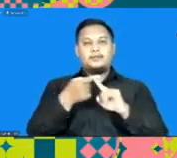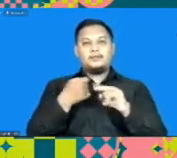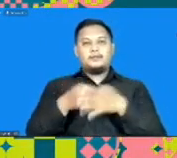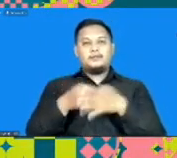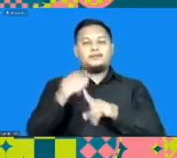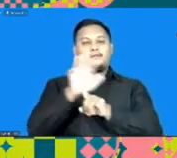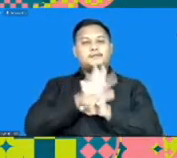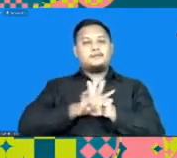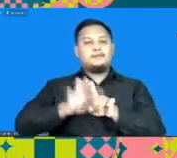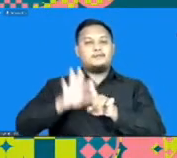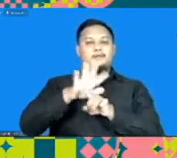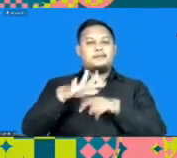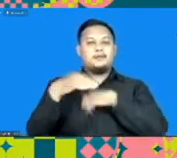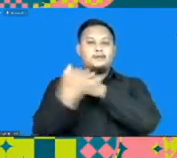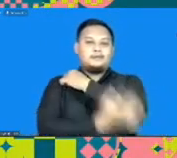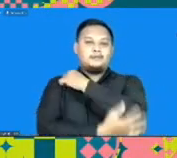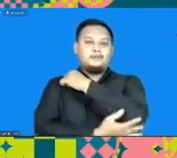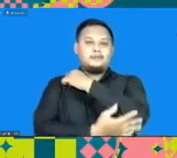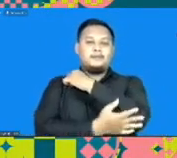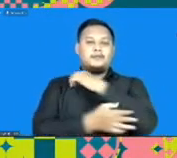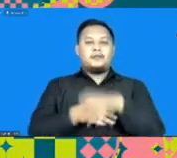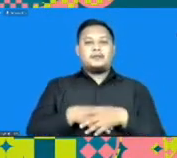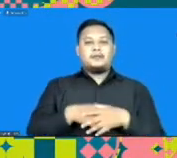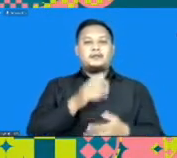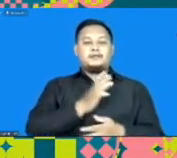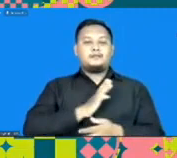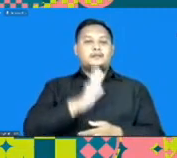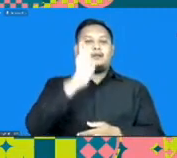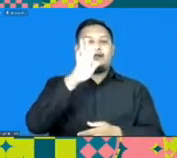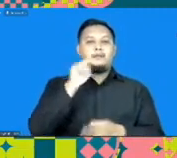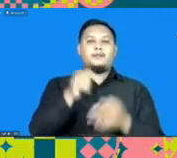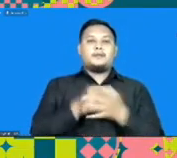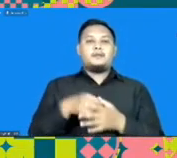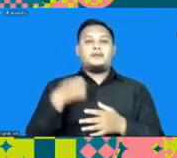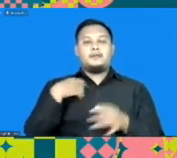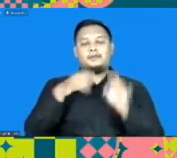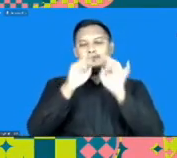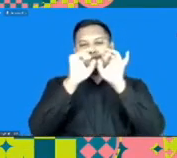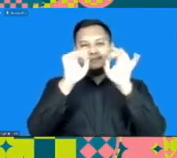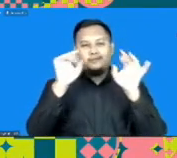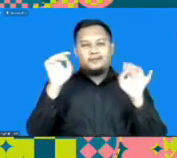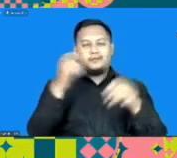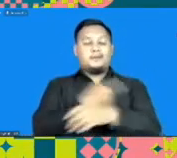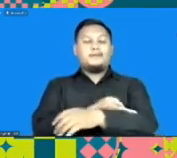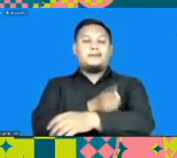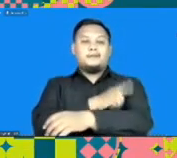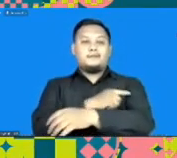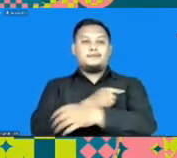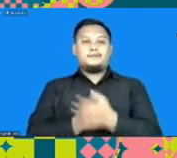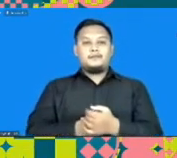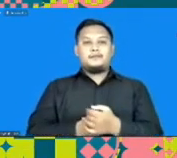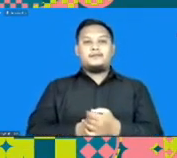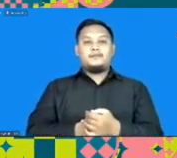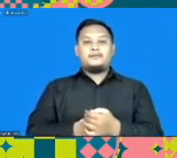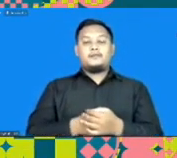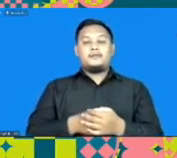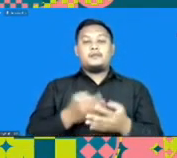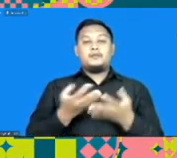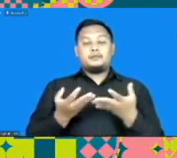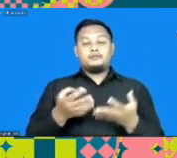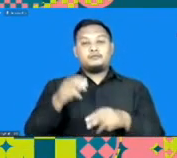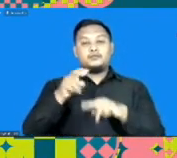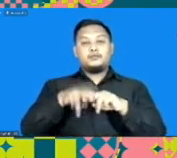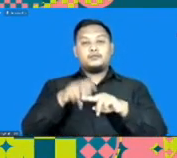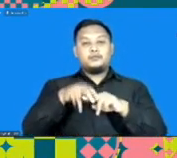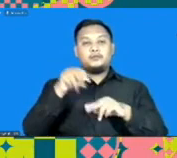every type of ability. And what we've seen, even sitting right here, right now, is that there's a real celebration